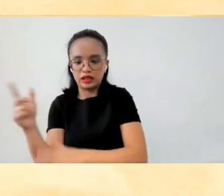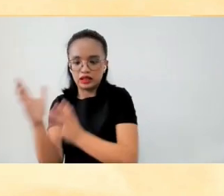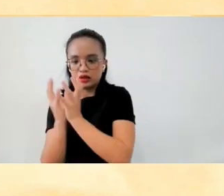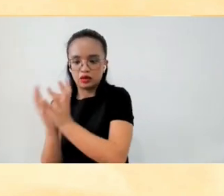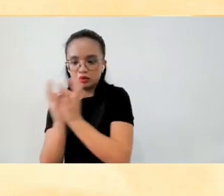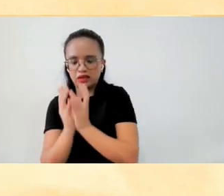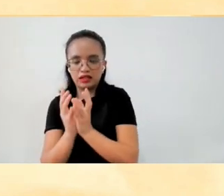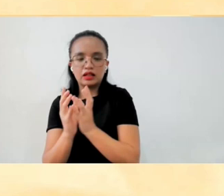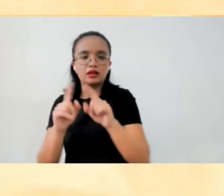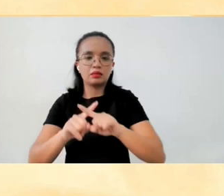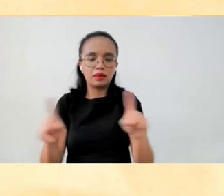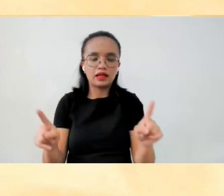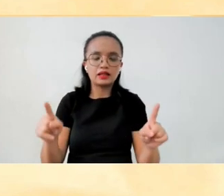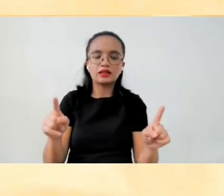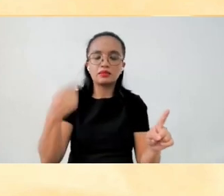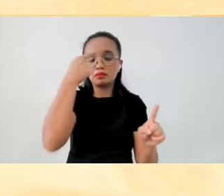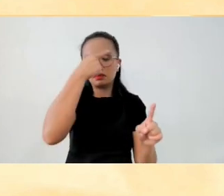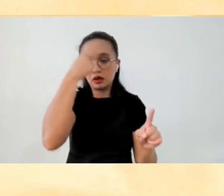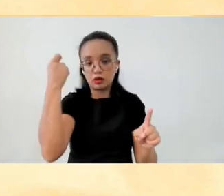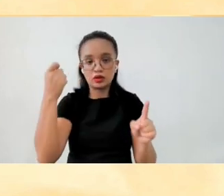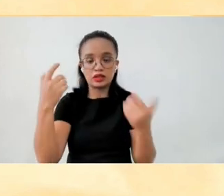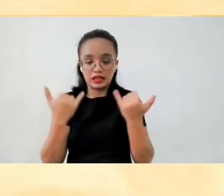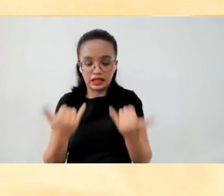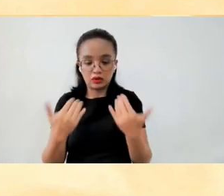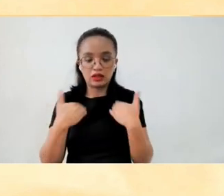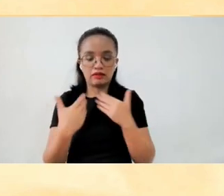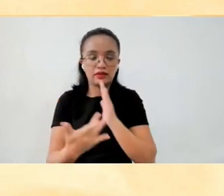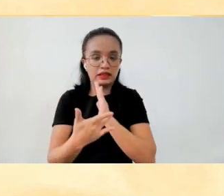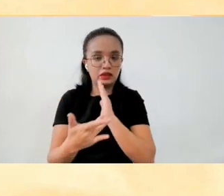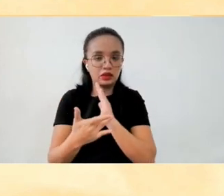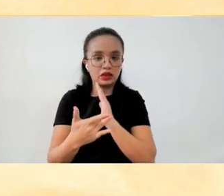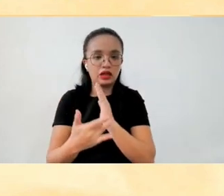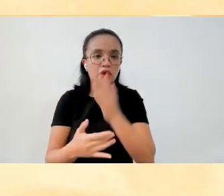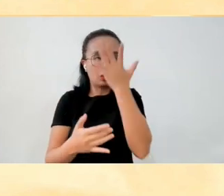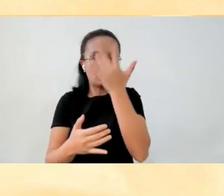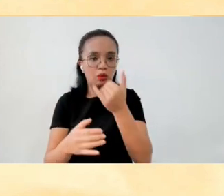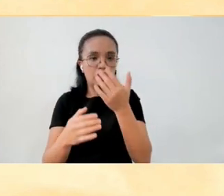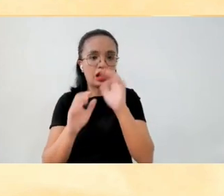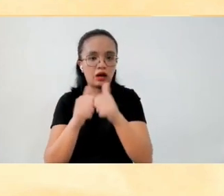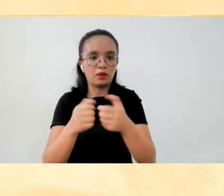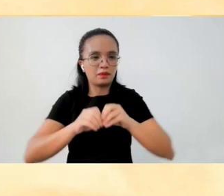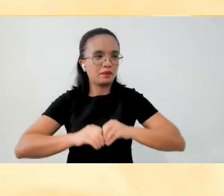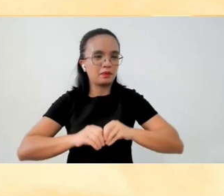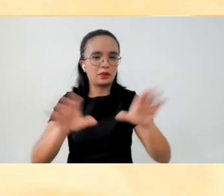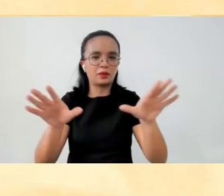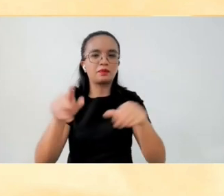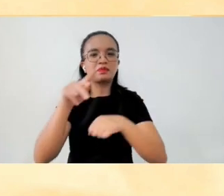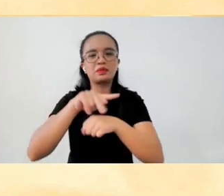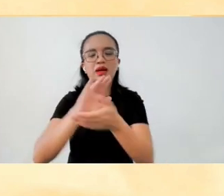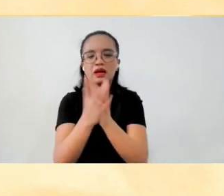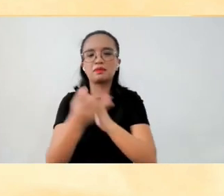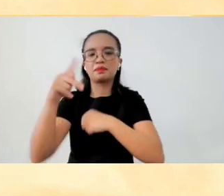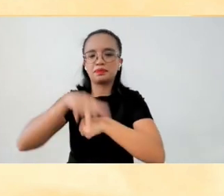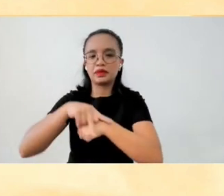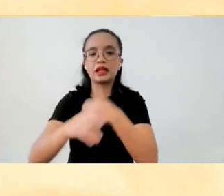but because of the digital technology, wide reach, and the permanence of this. Okay, and then